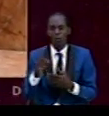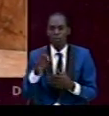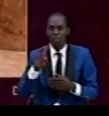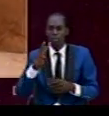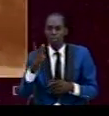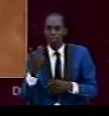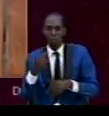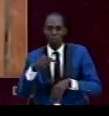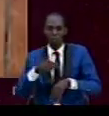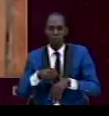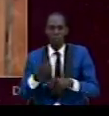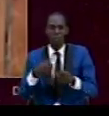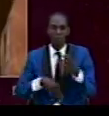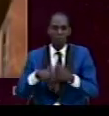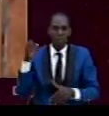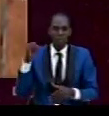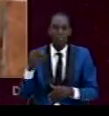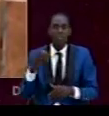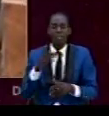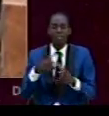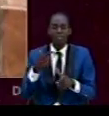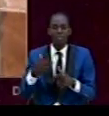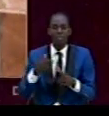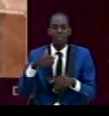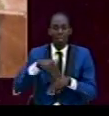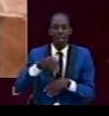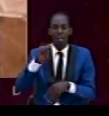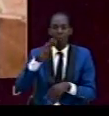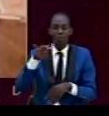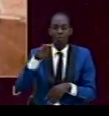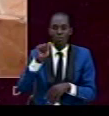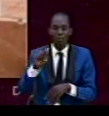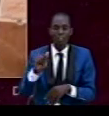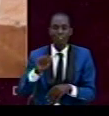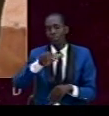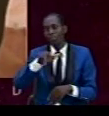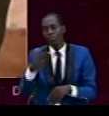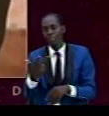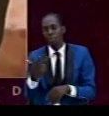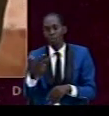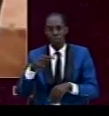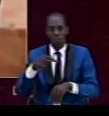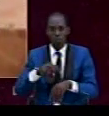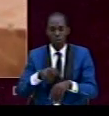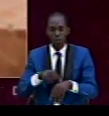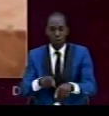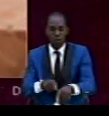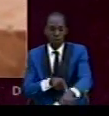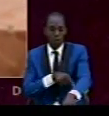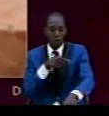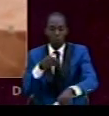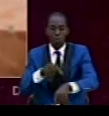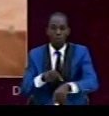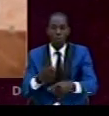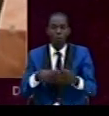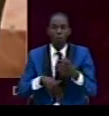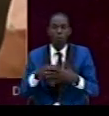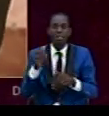Abuja, long bow shoot out. After that long bow, everything dried